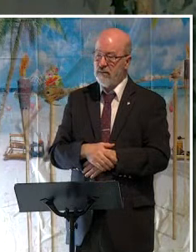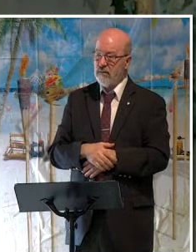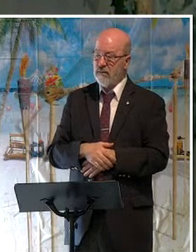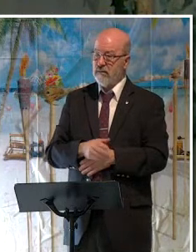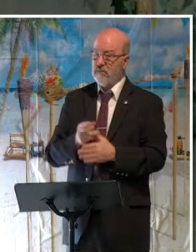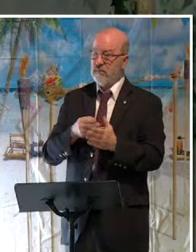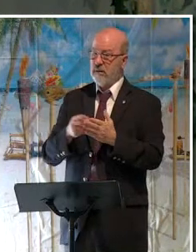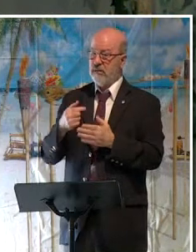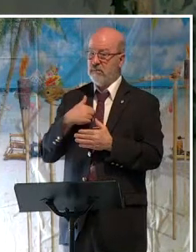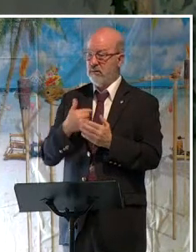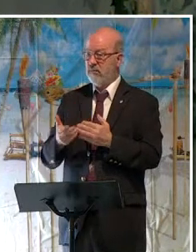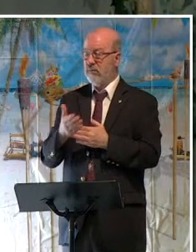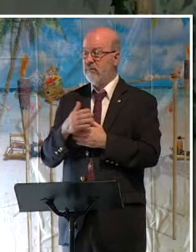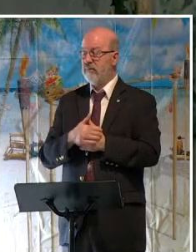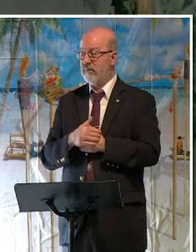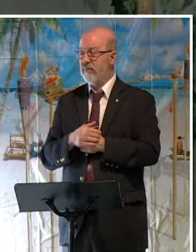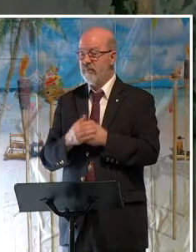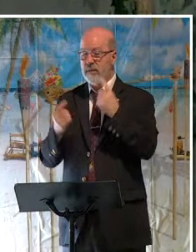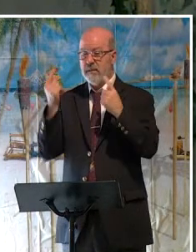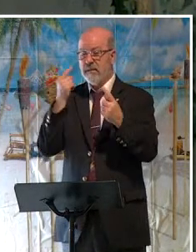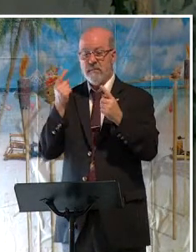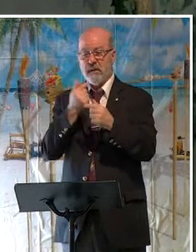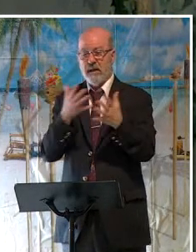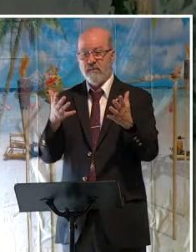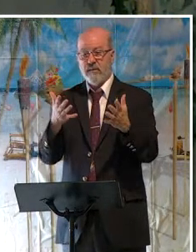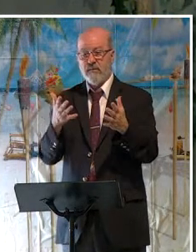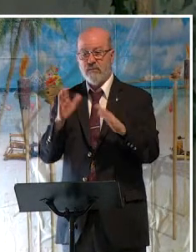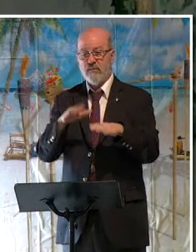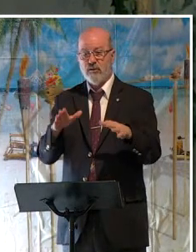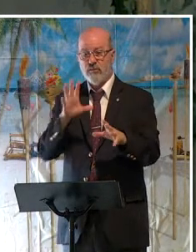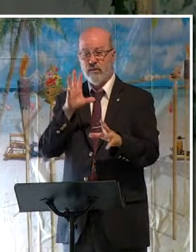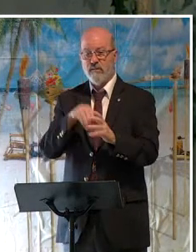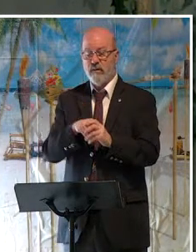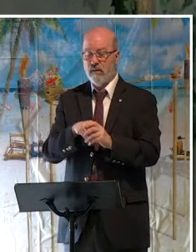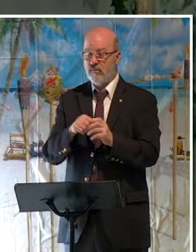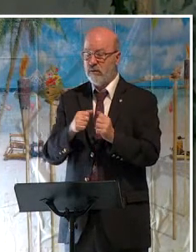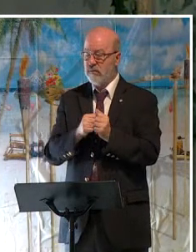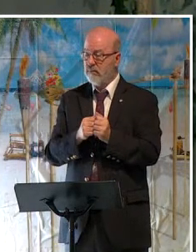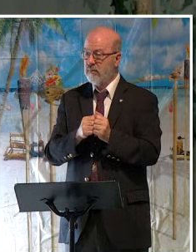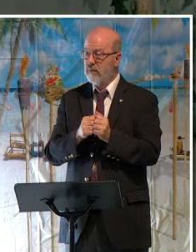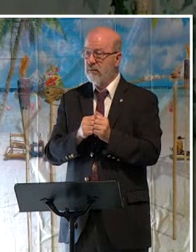Would you be honest with me this morning? Think about everything you have your children involved in.